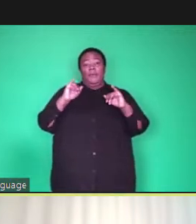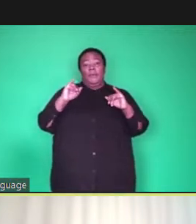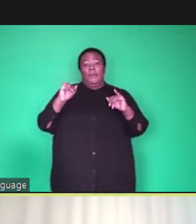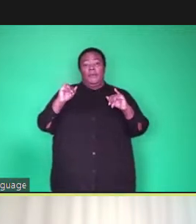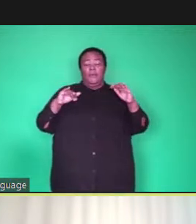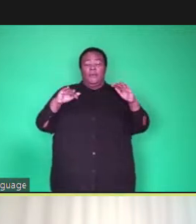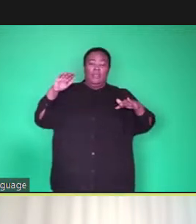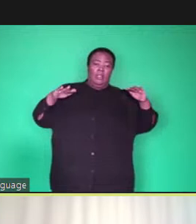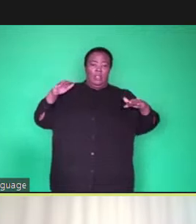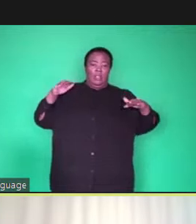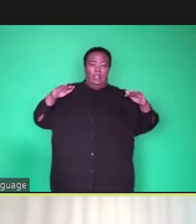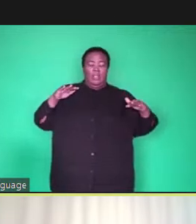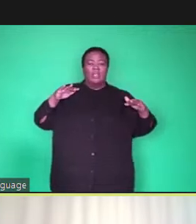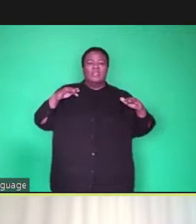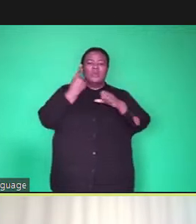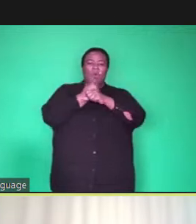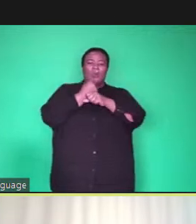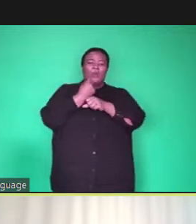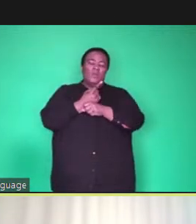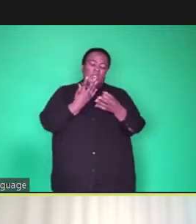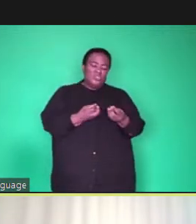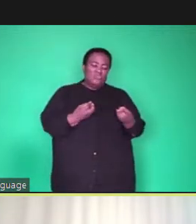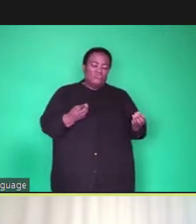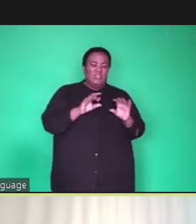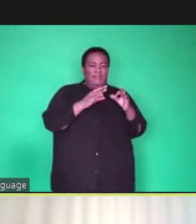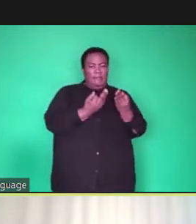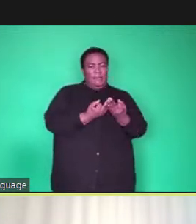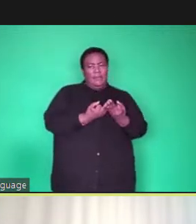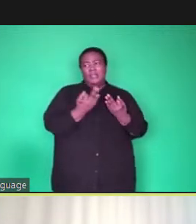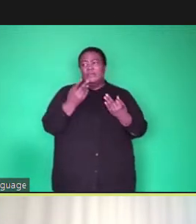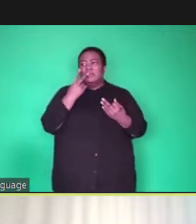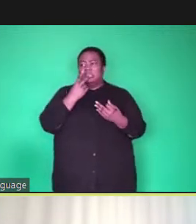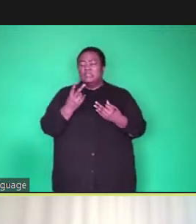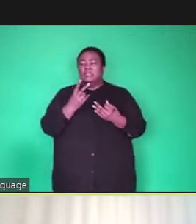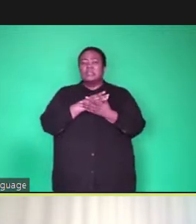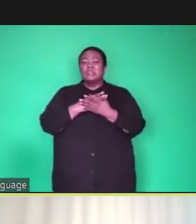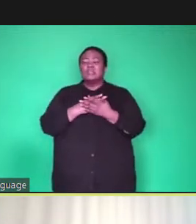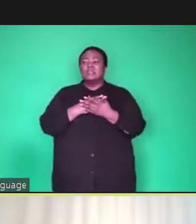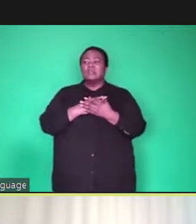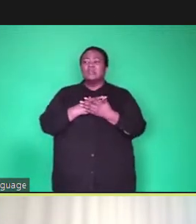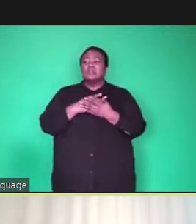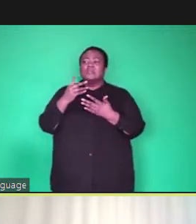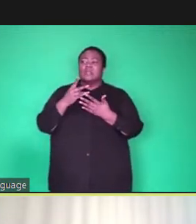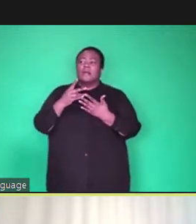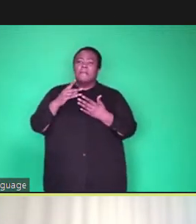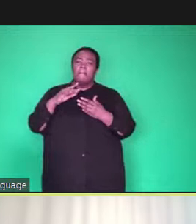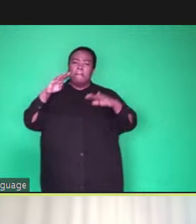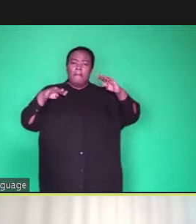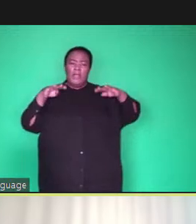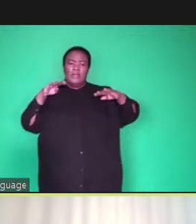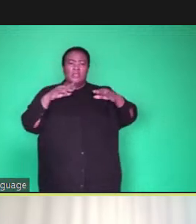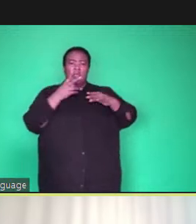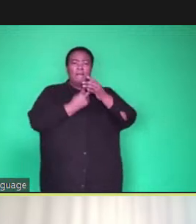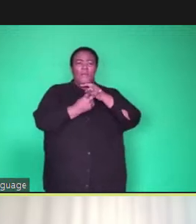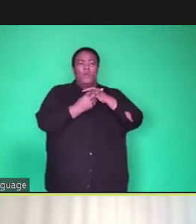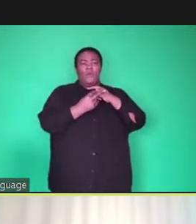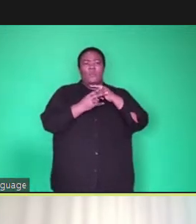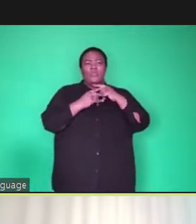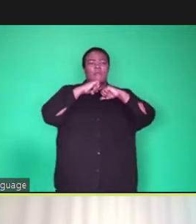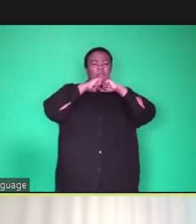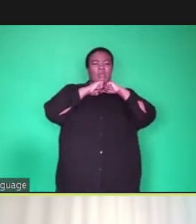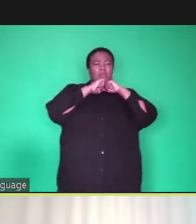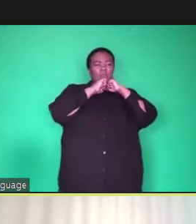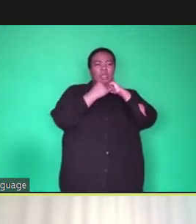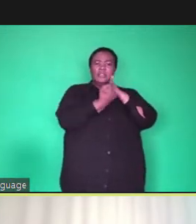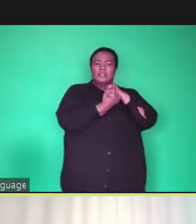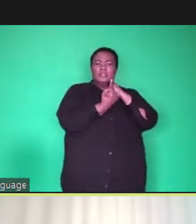children's family and residence and care arrangements. So if we look at the same sort of measures, both parents, a single parent,